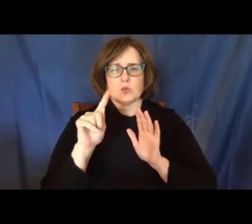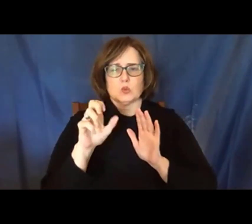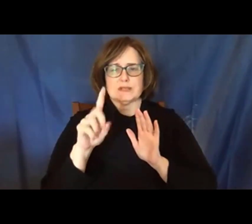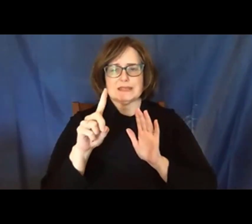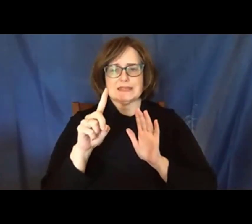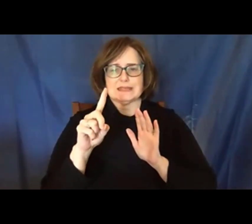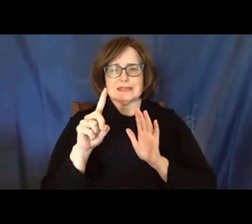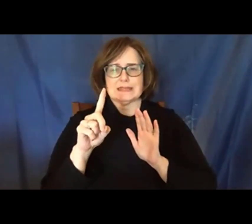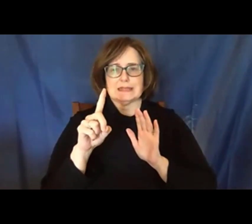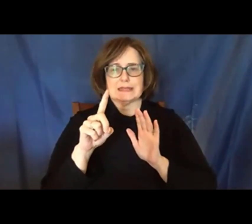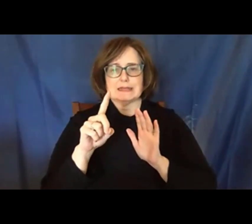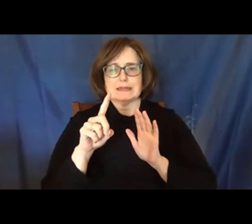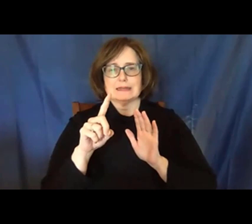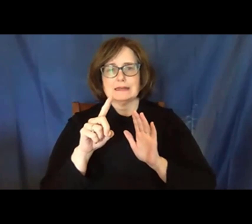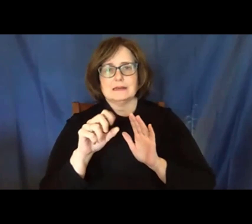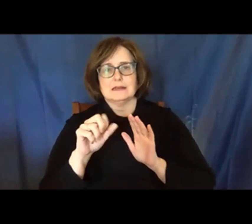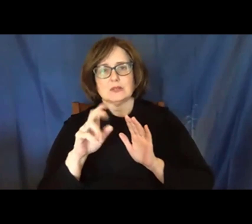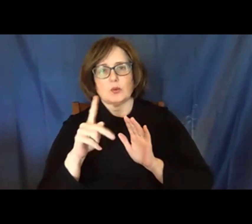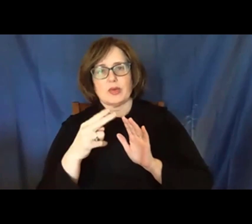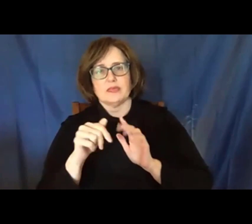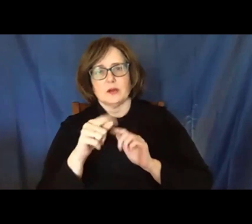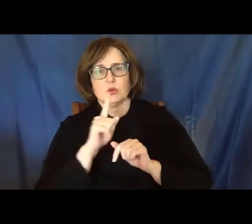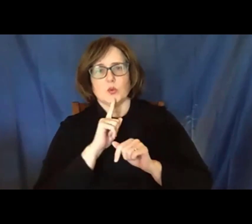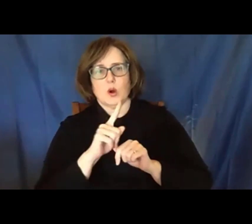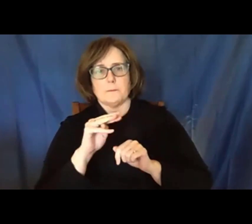Oh, Seretha, you accidentally muted yourself.